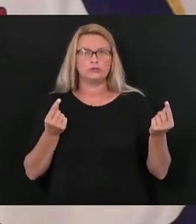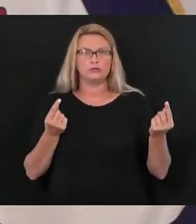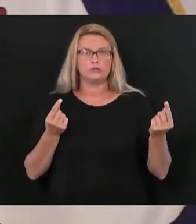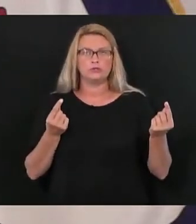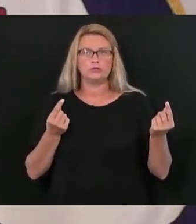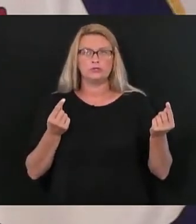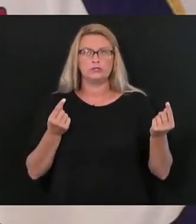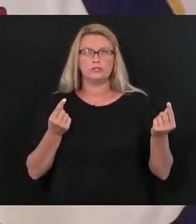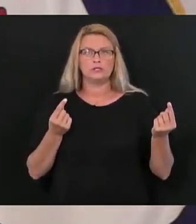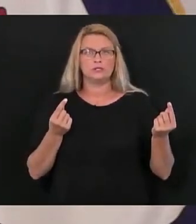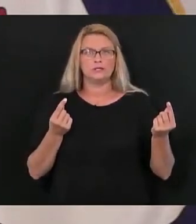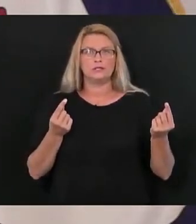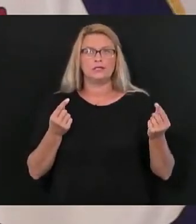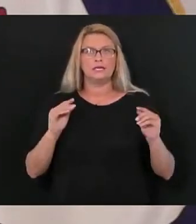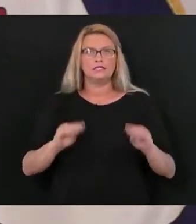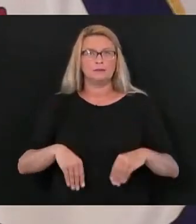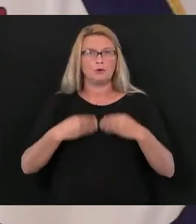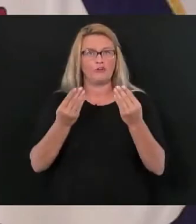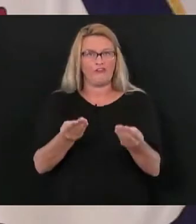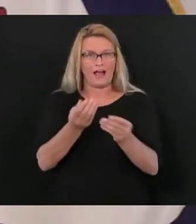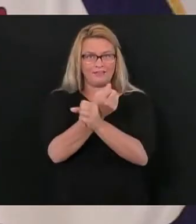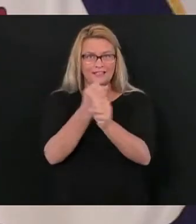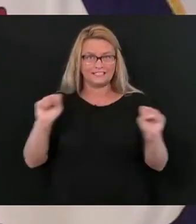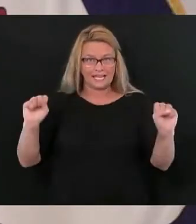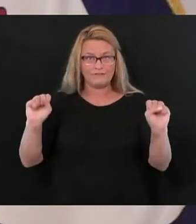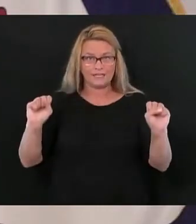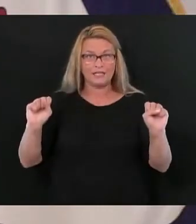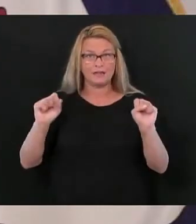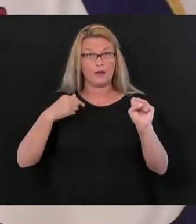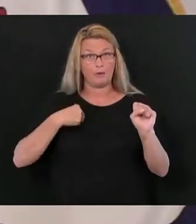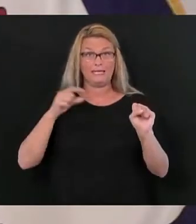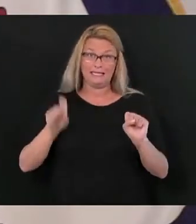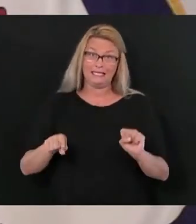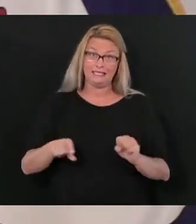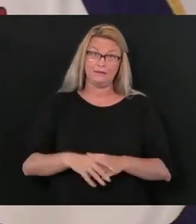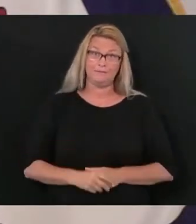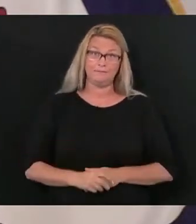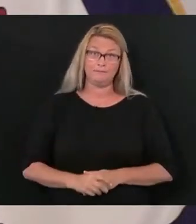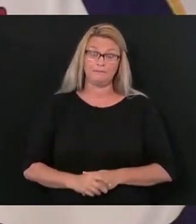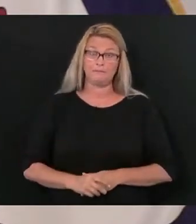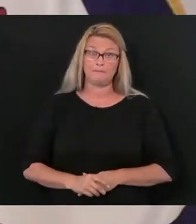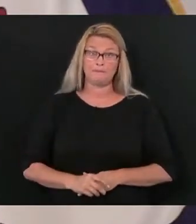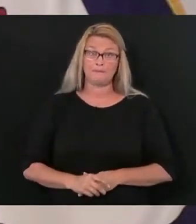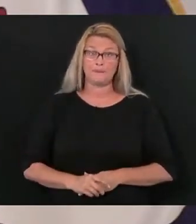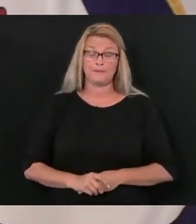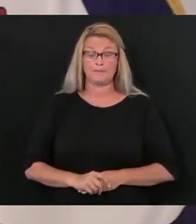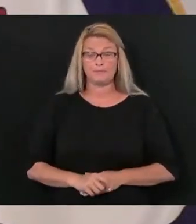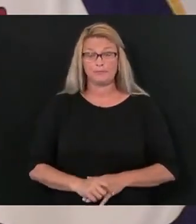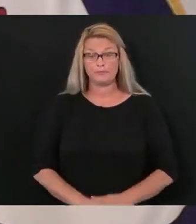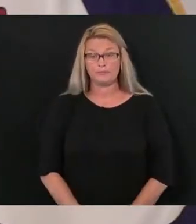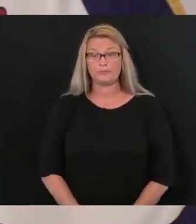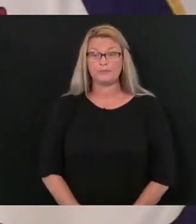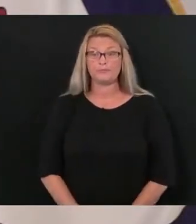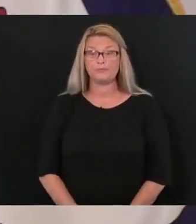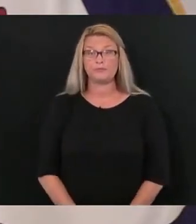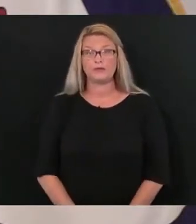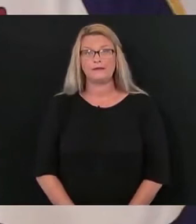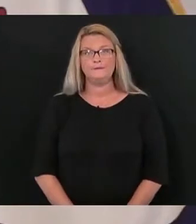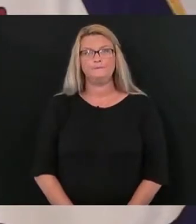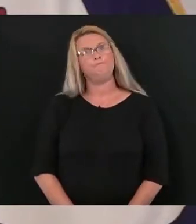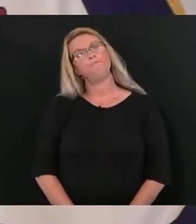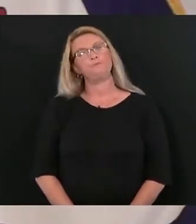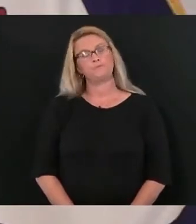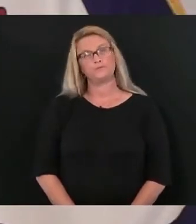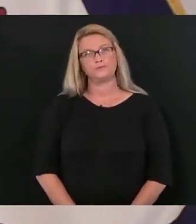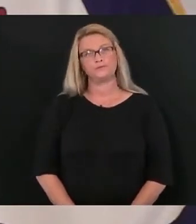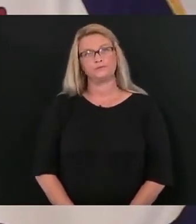us the level of safety that we need to have? So here's what we've come up with. For those three